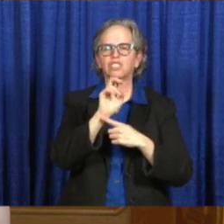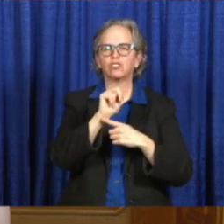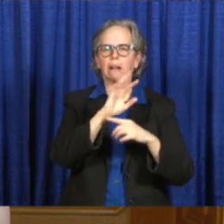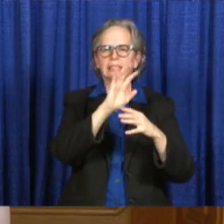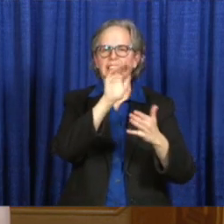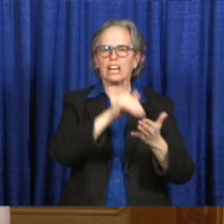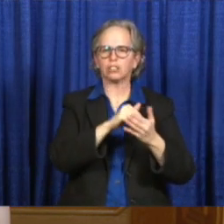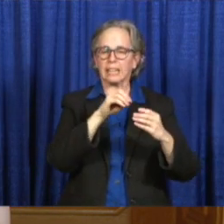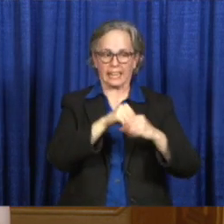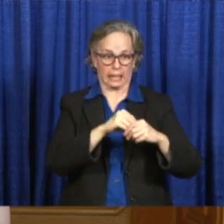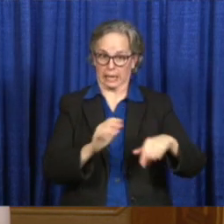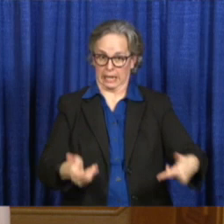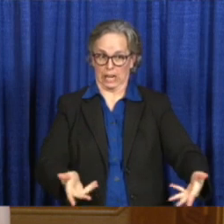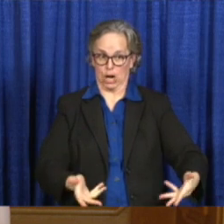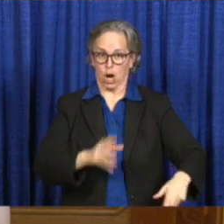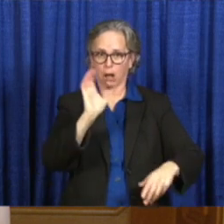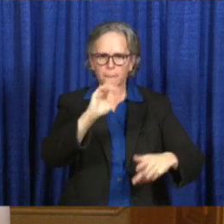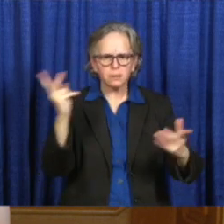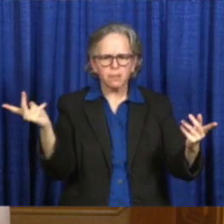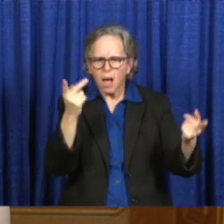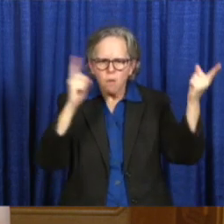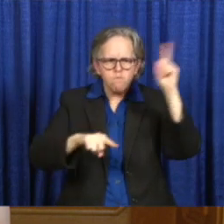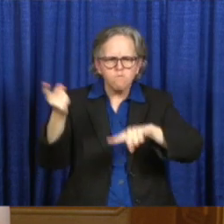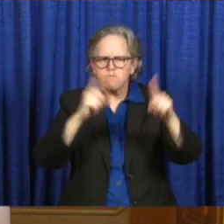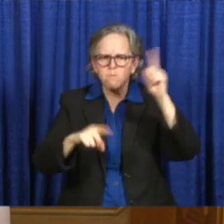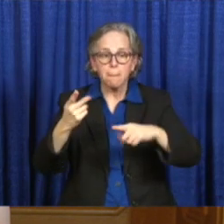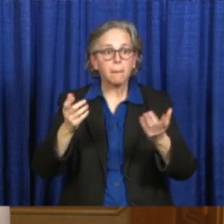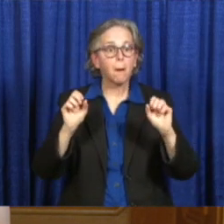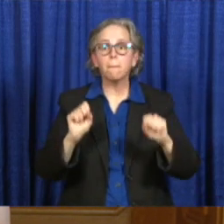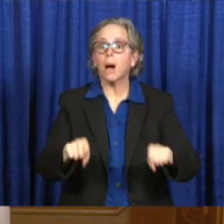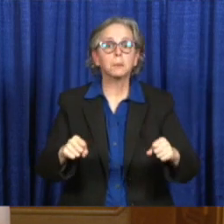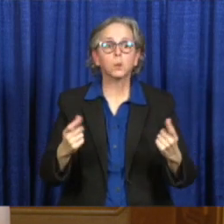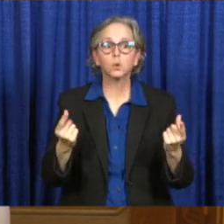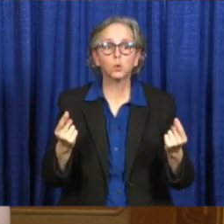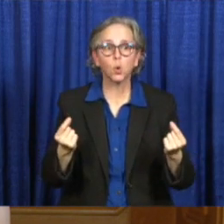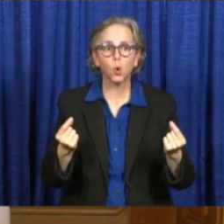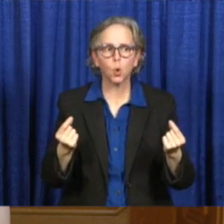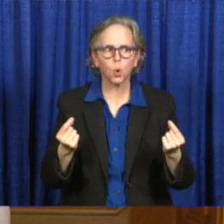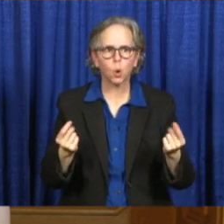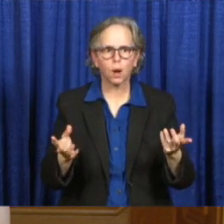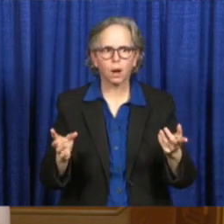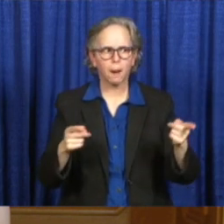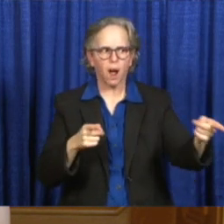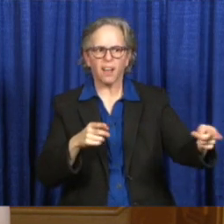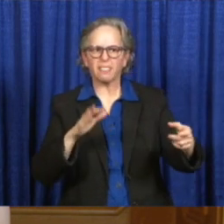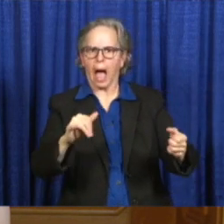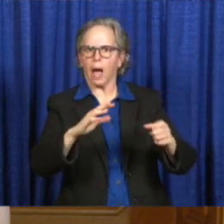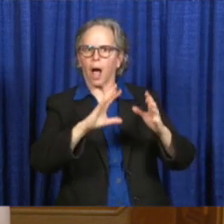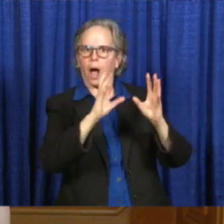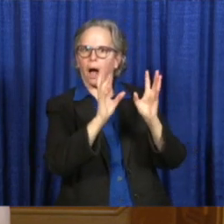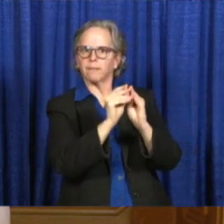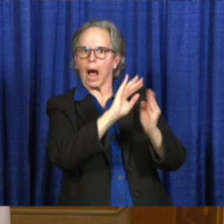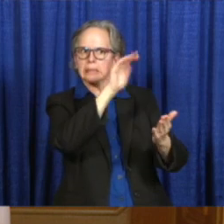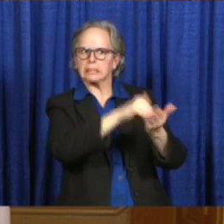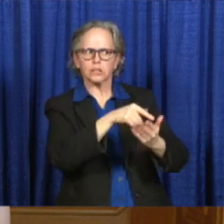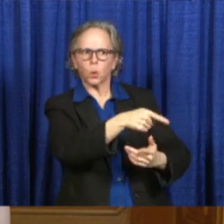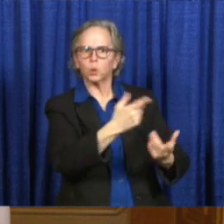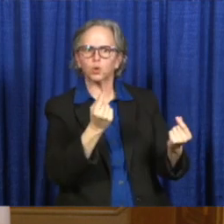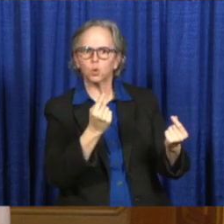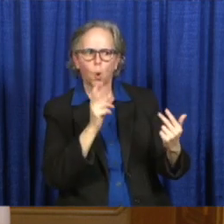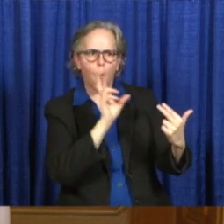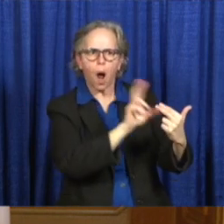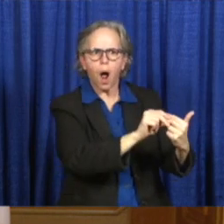possible buildup. Again, no final decisions with either location has been made, but they're there today assessing